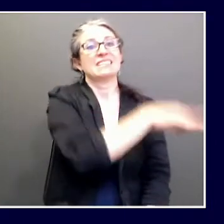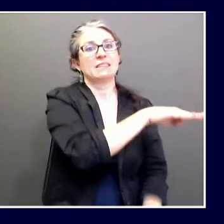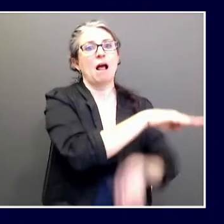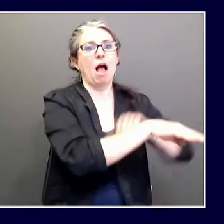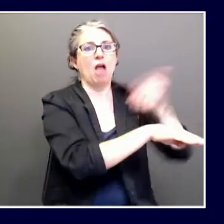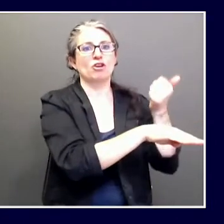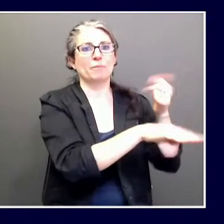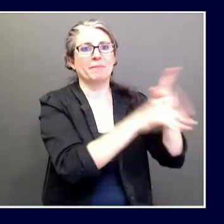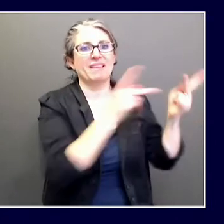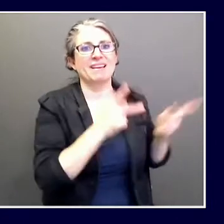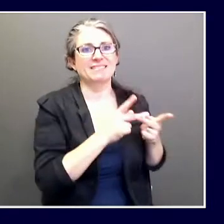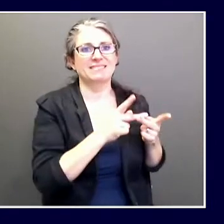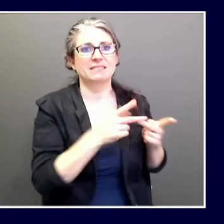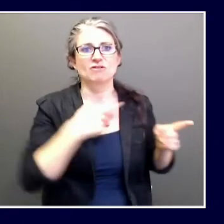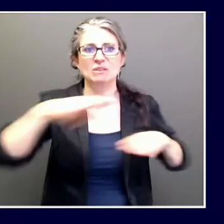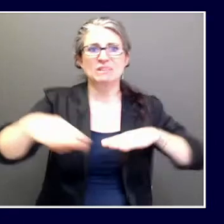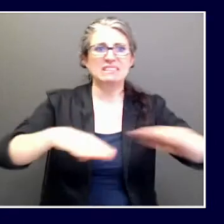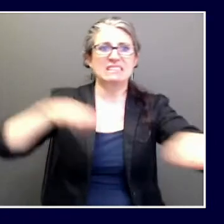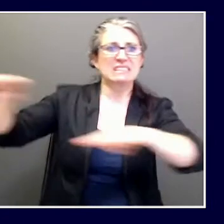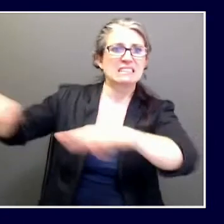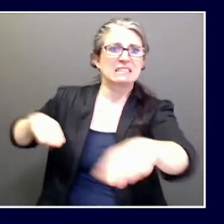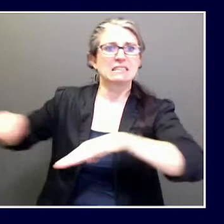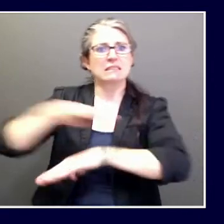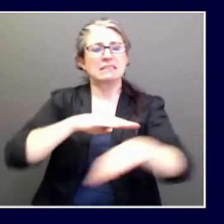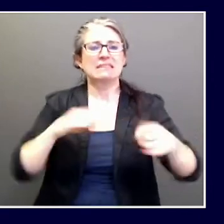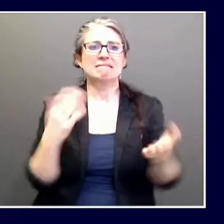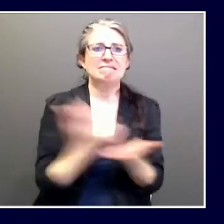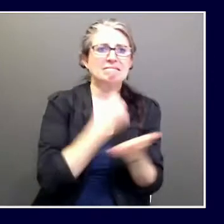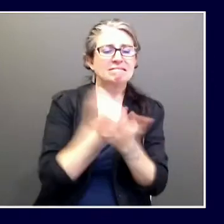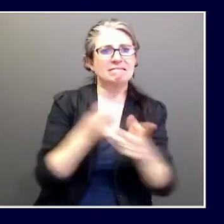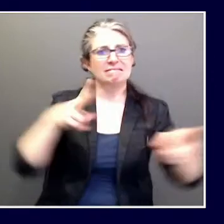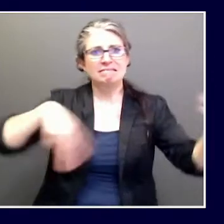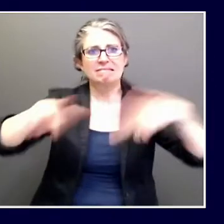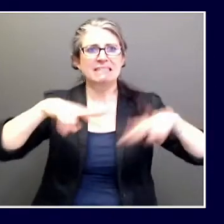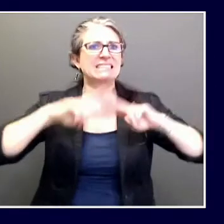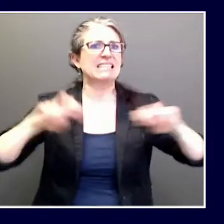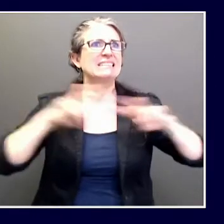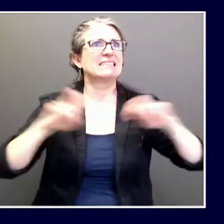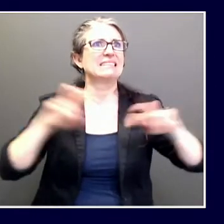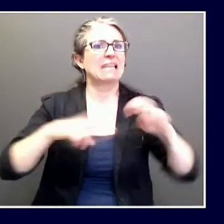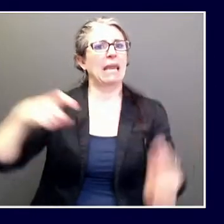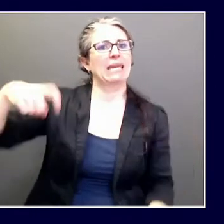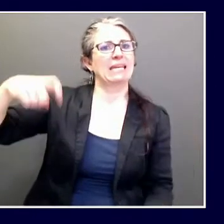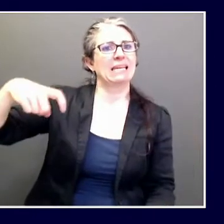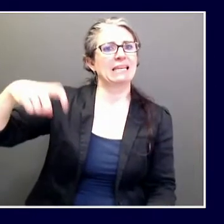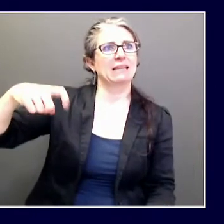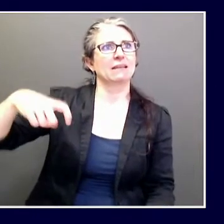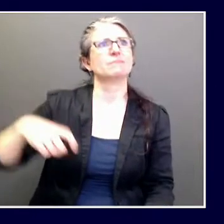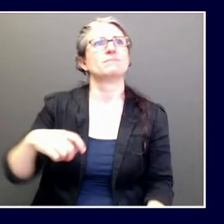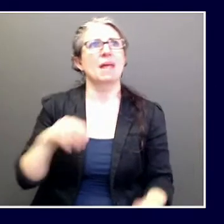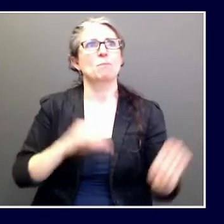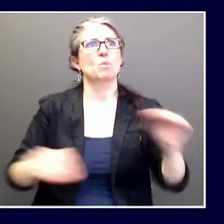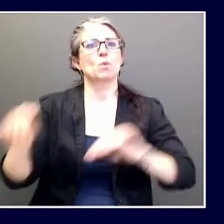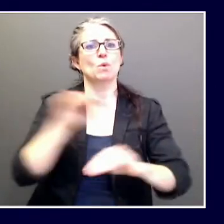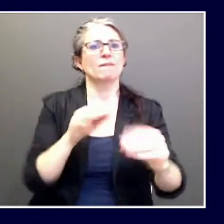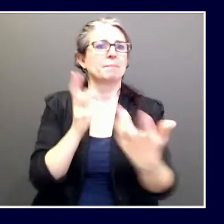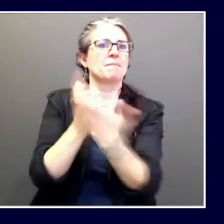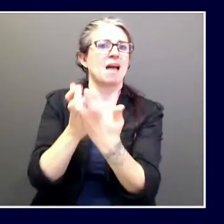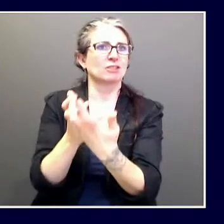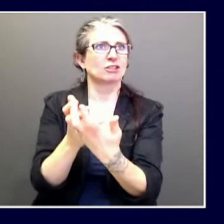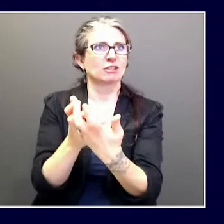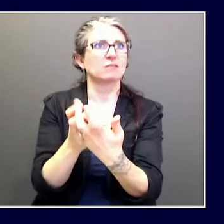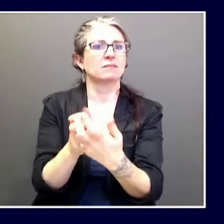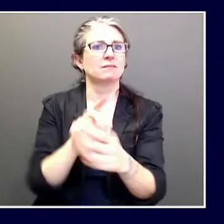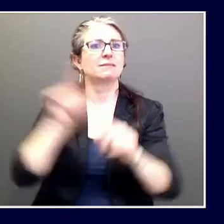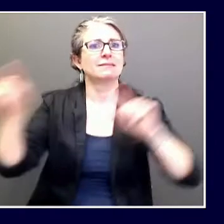with volunteers and other types of support to different outpatient settings to try to administer those therapeutic drugs